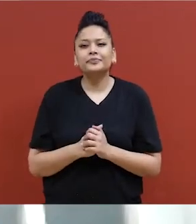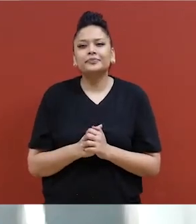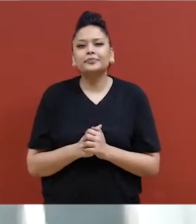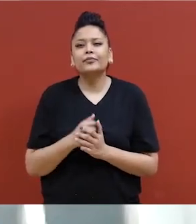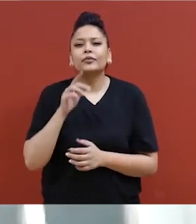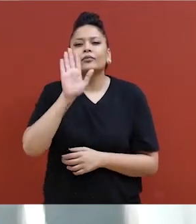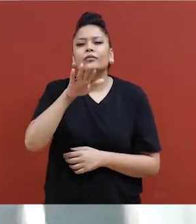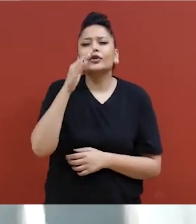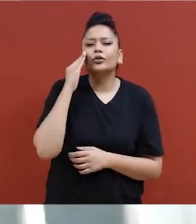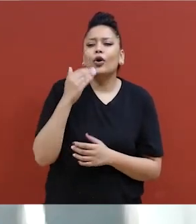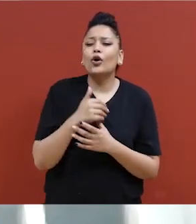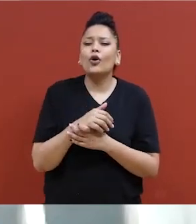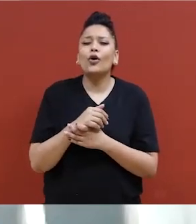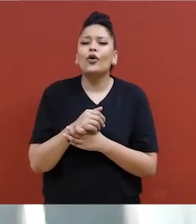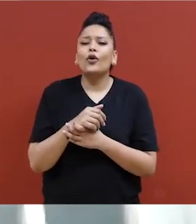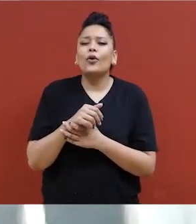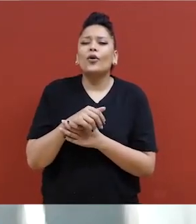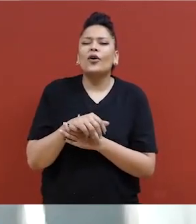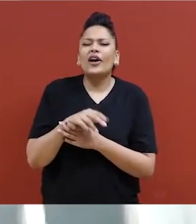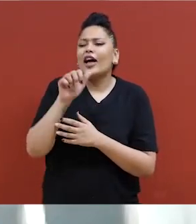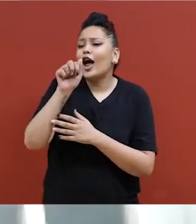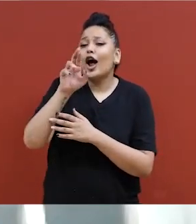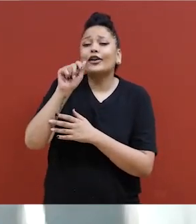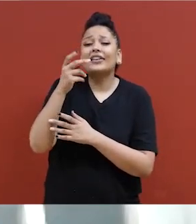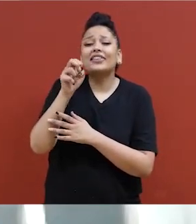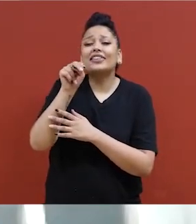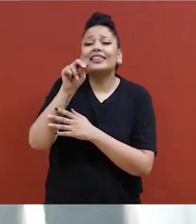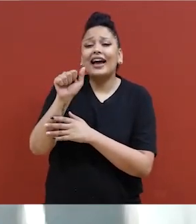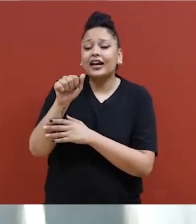the Aretha Franklin,